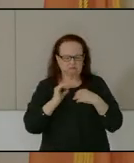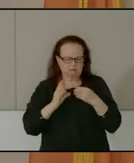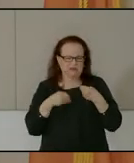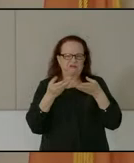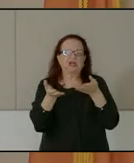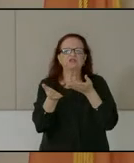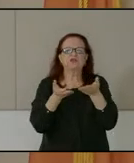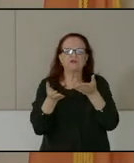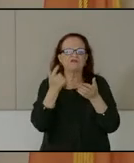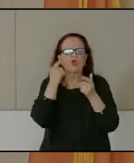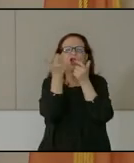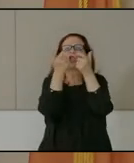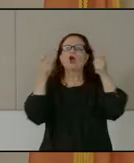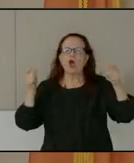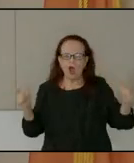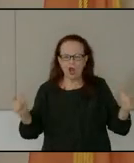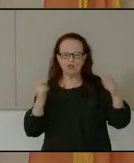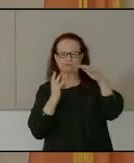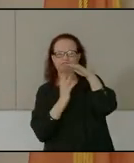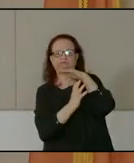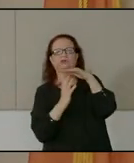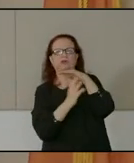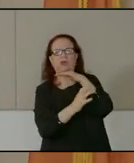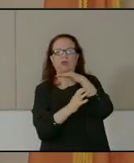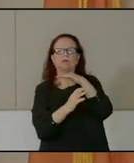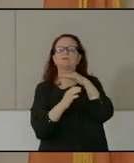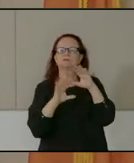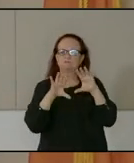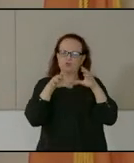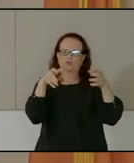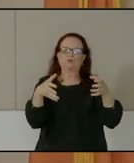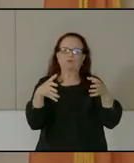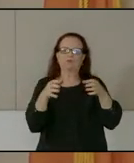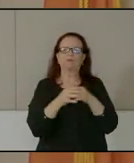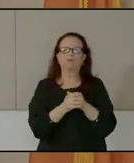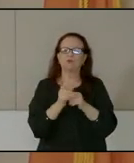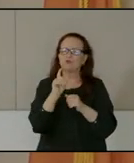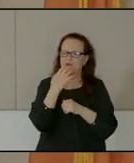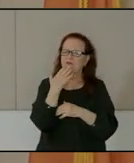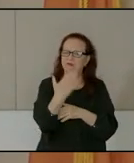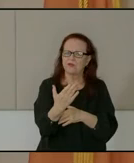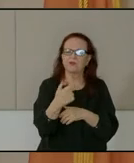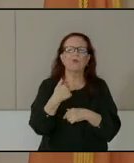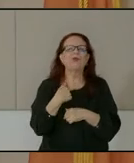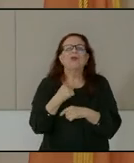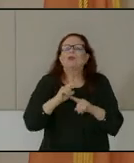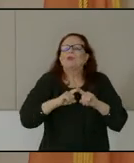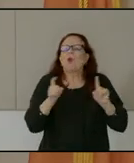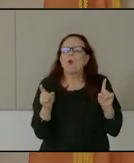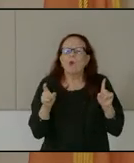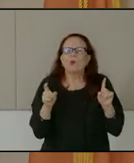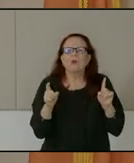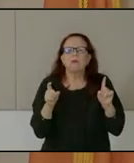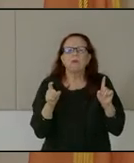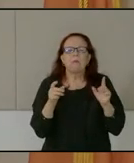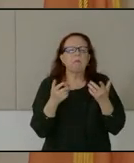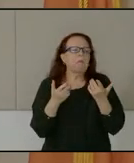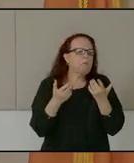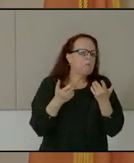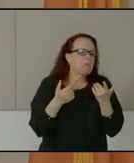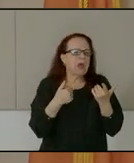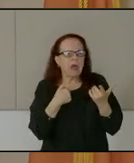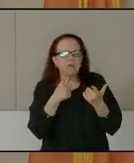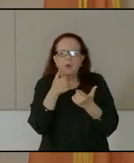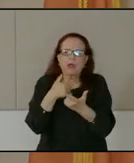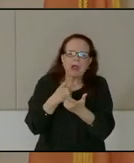large immigrant population, and that's a really good thing. You know, we don't distinguish many times, you know, where on the